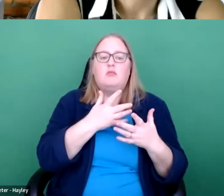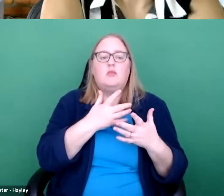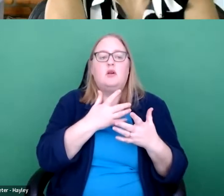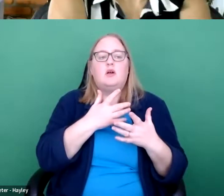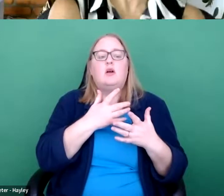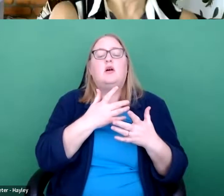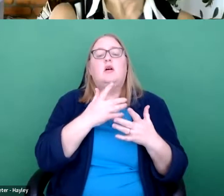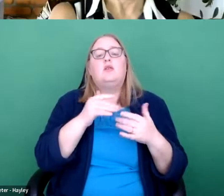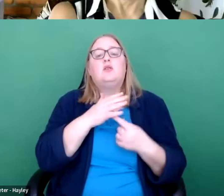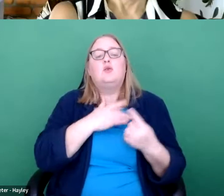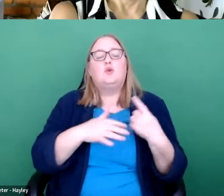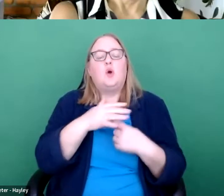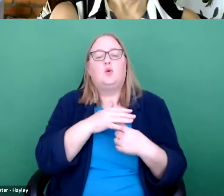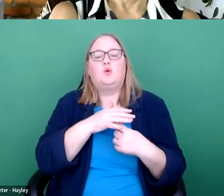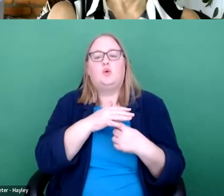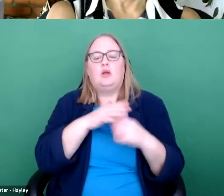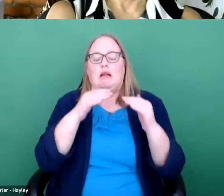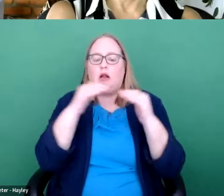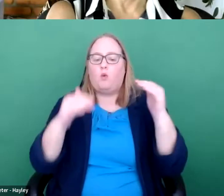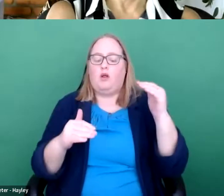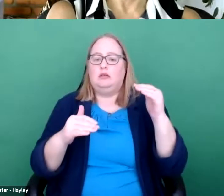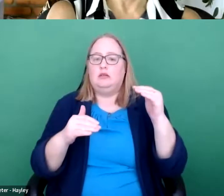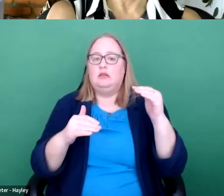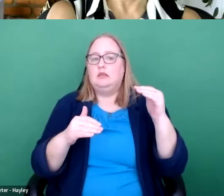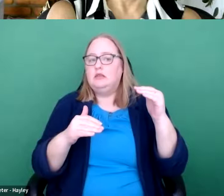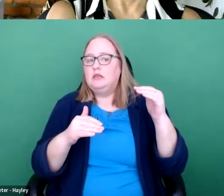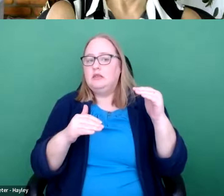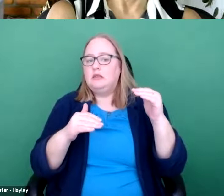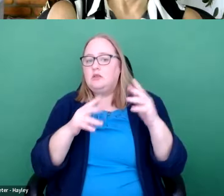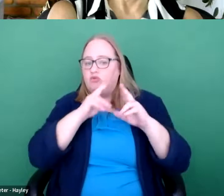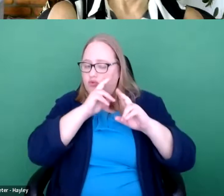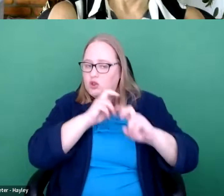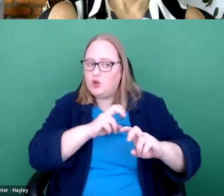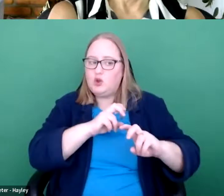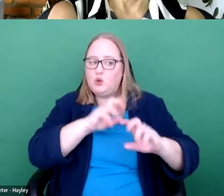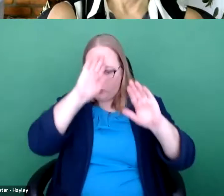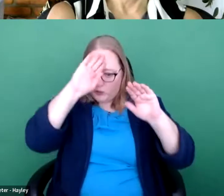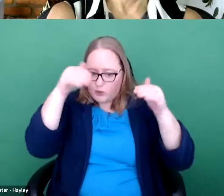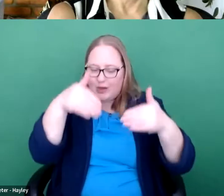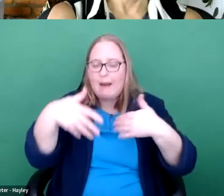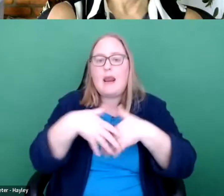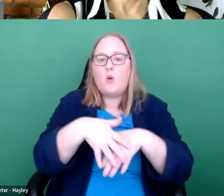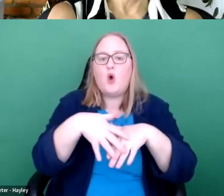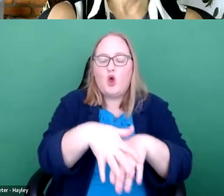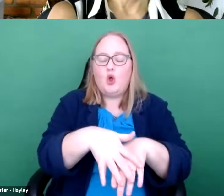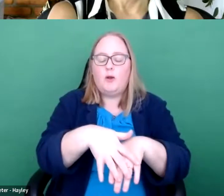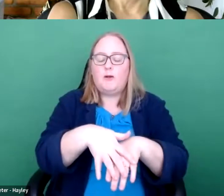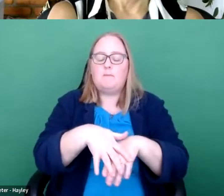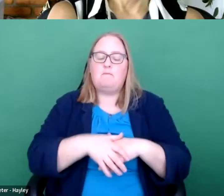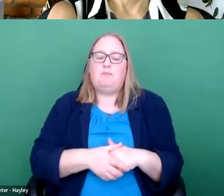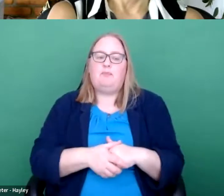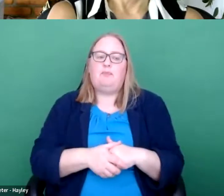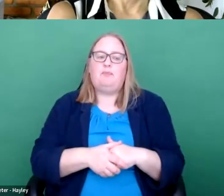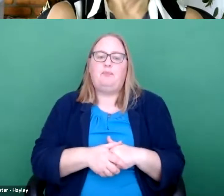digital inequalities research to focus more on network and neighborhood effects. I was also reading your